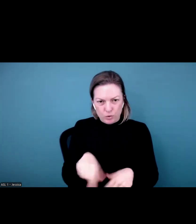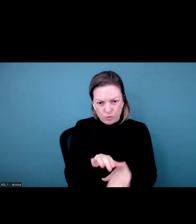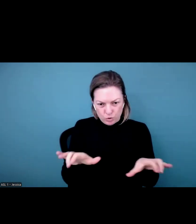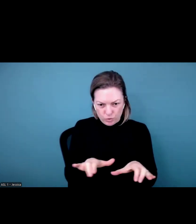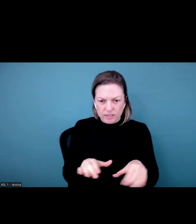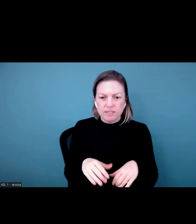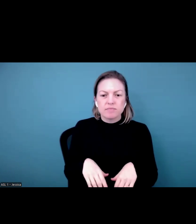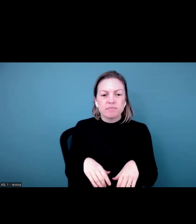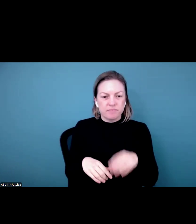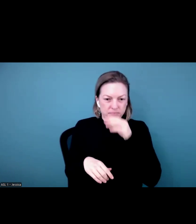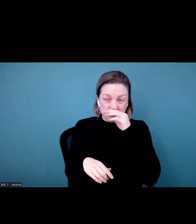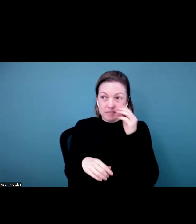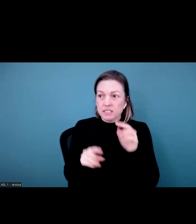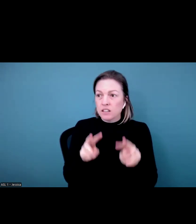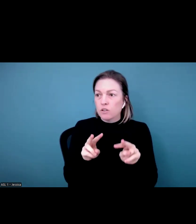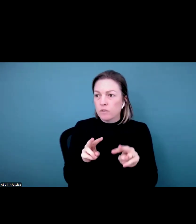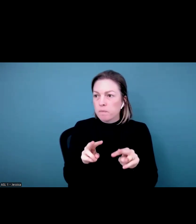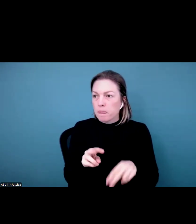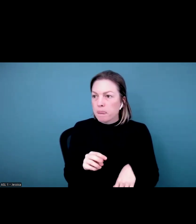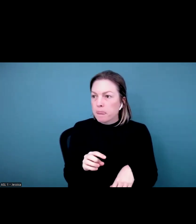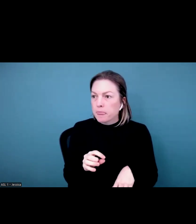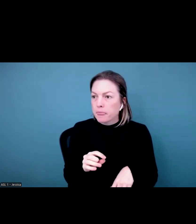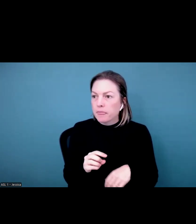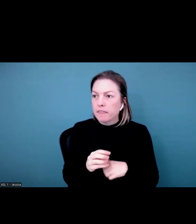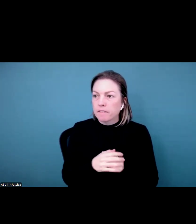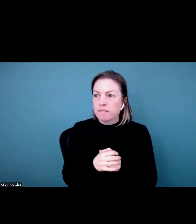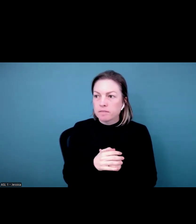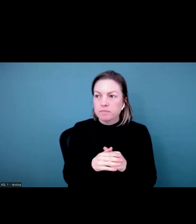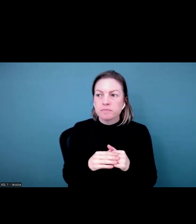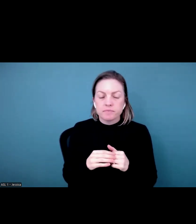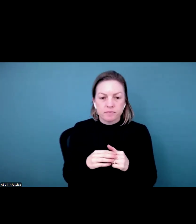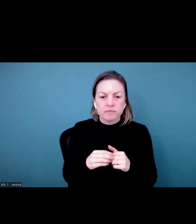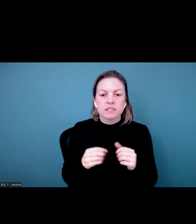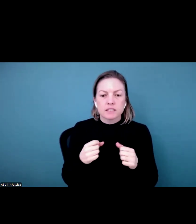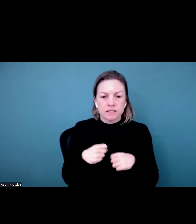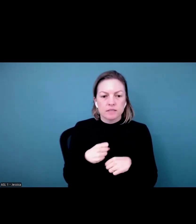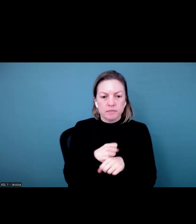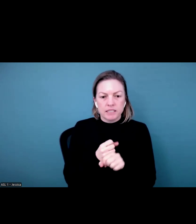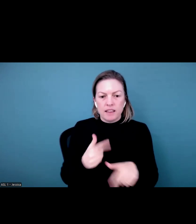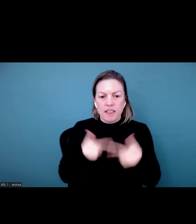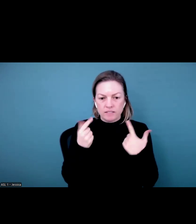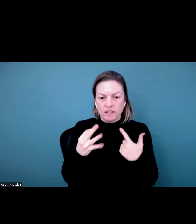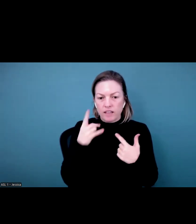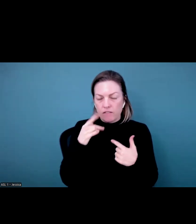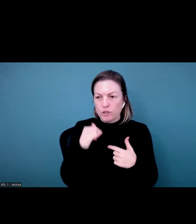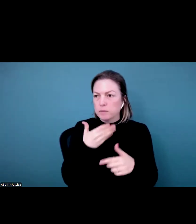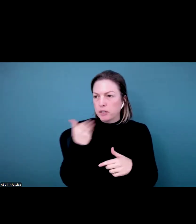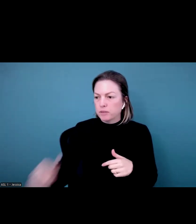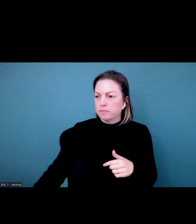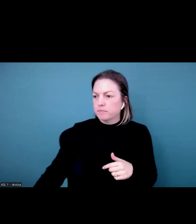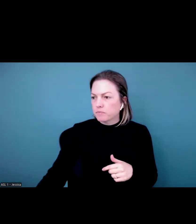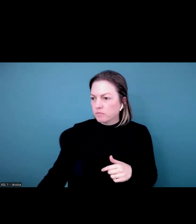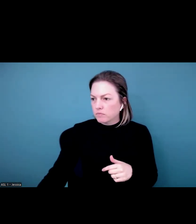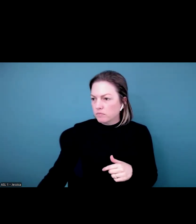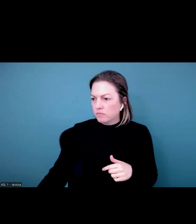point. And we very much look forward to engaging with you on making the lives of Californians better. Thank you for the opportunity to be with you this